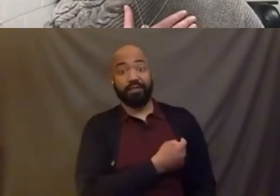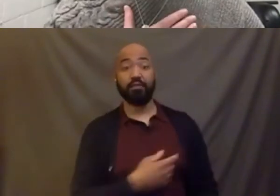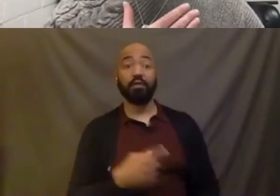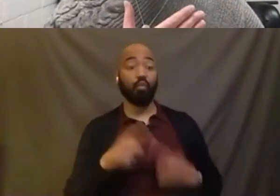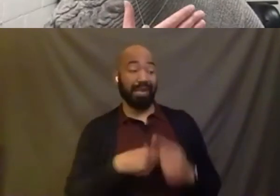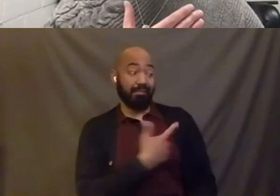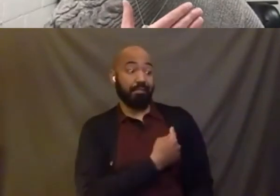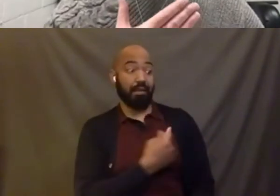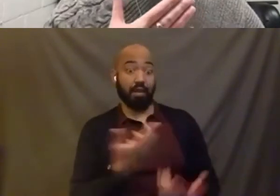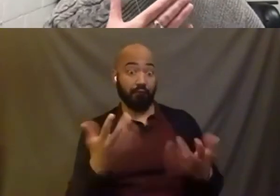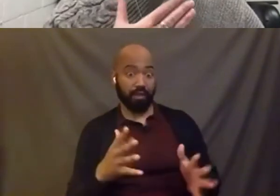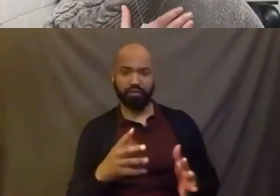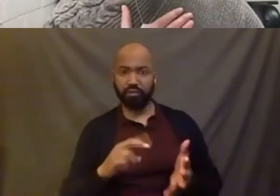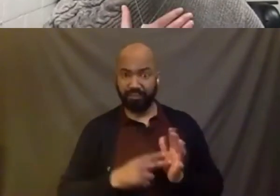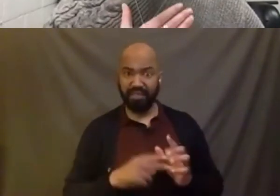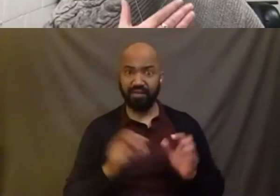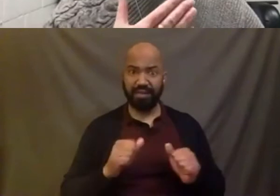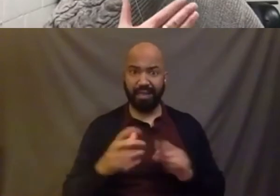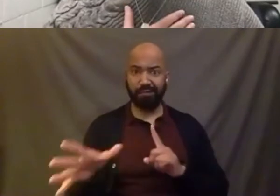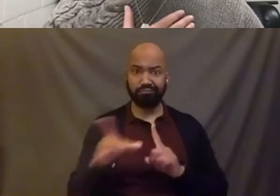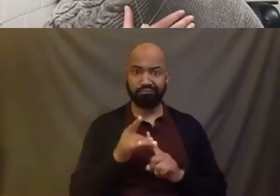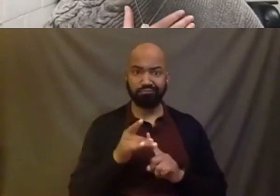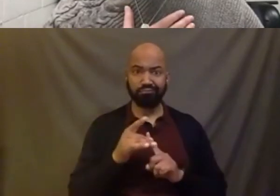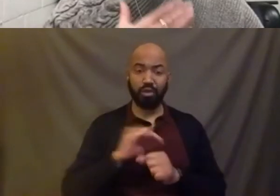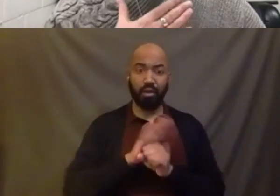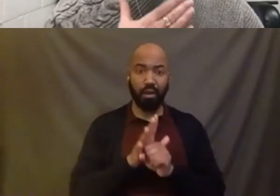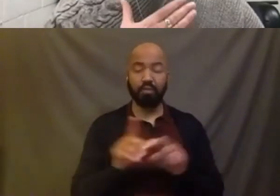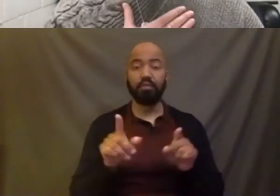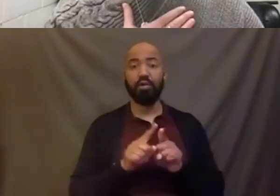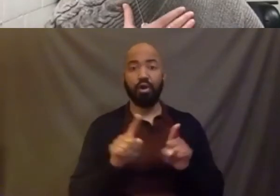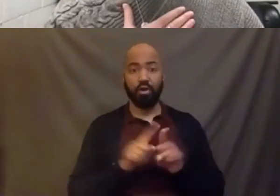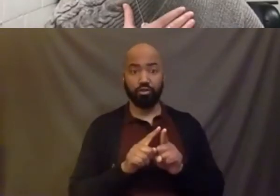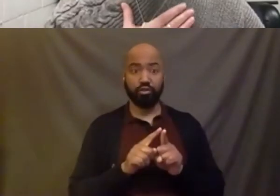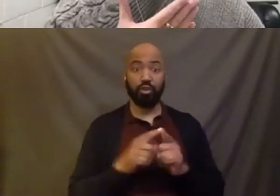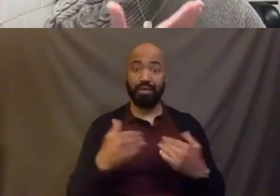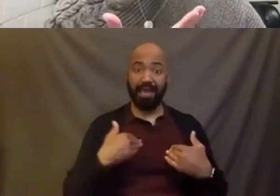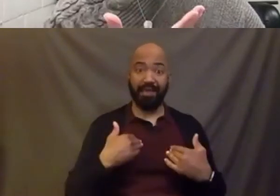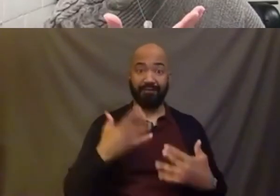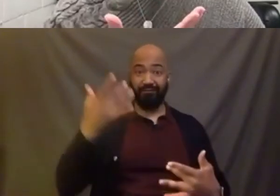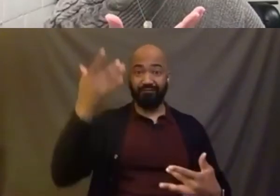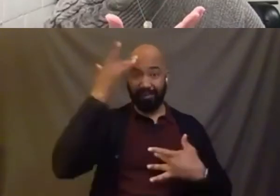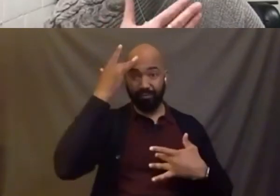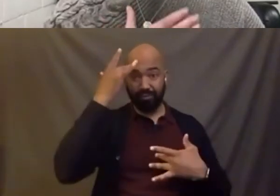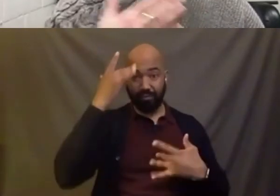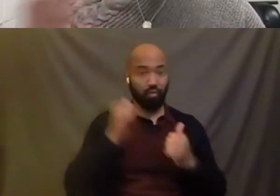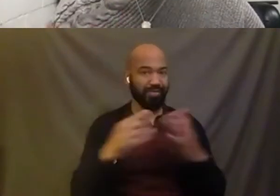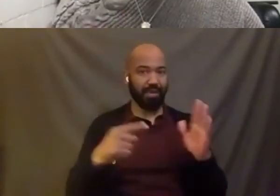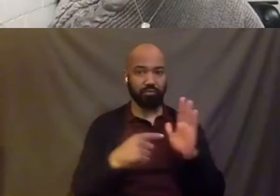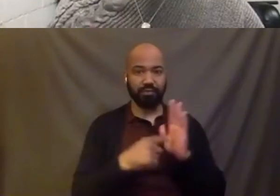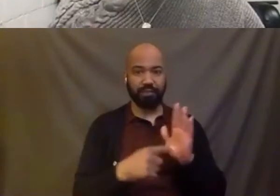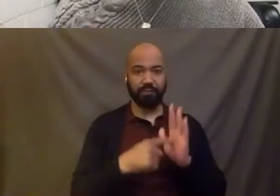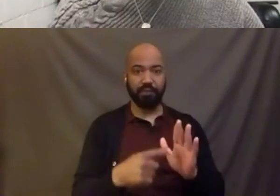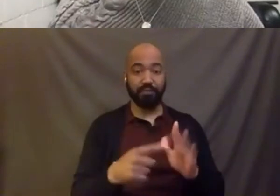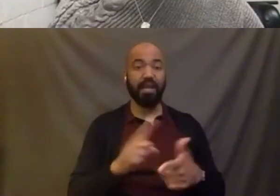you're vaccinated, can you become infected, carry the virus on, with no symptoms, and then pass